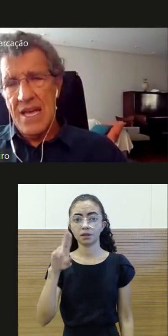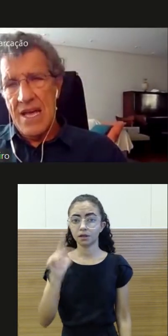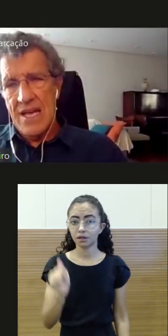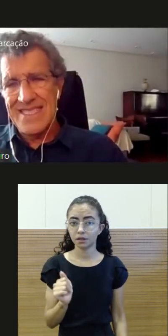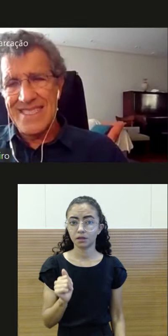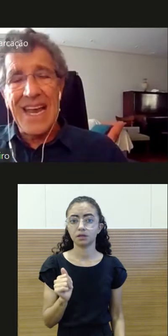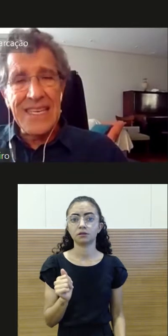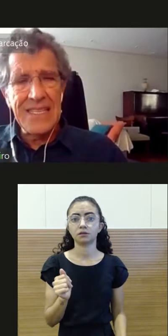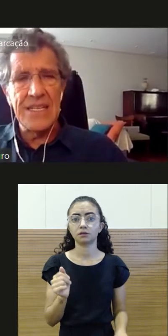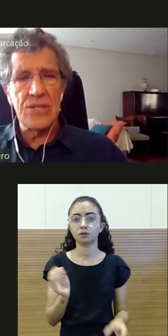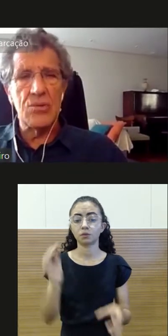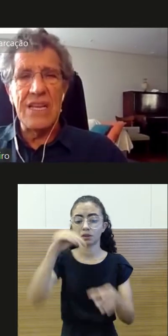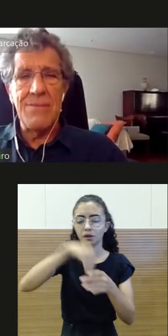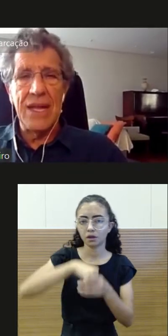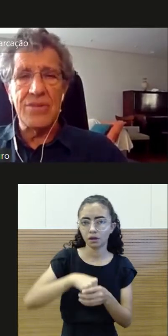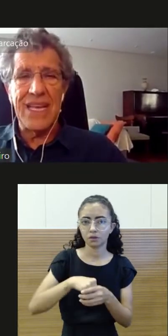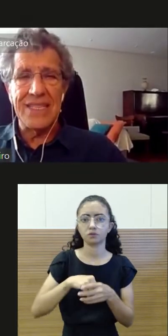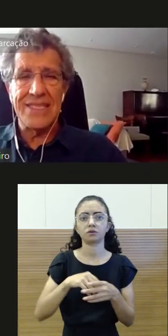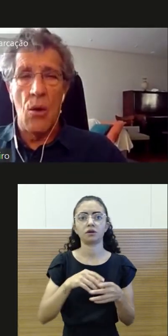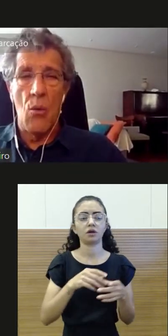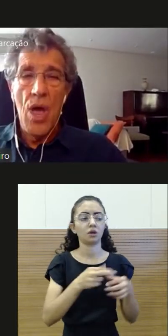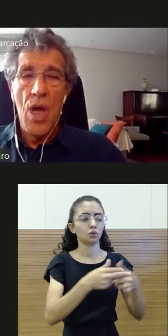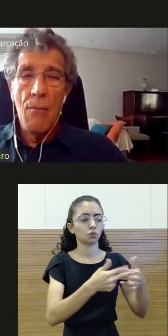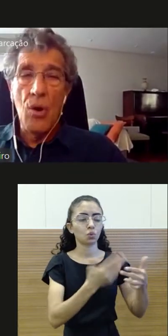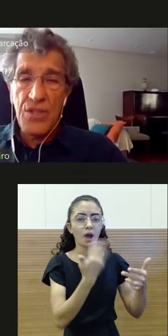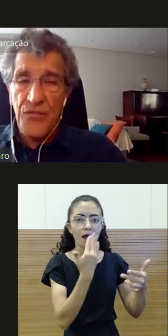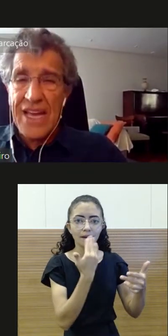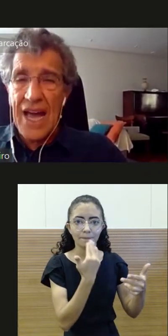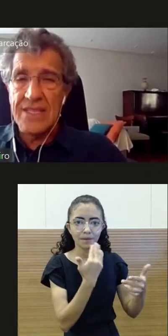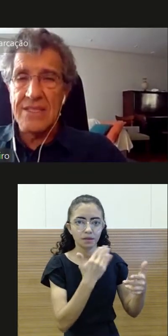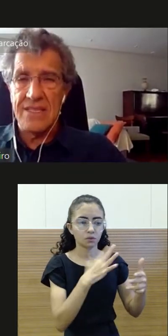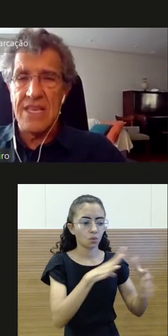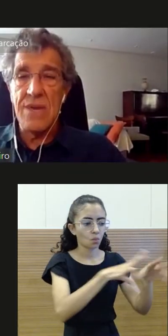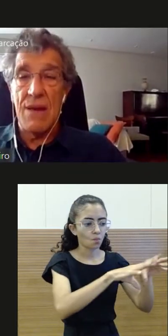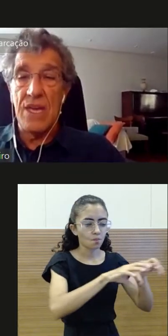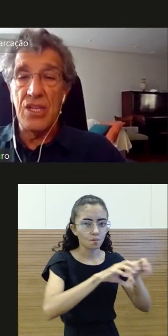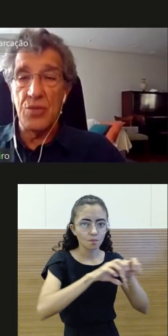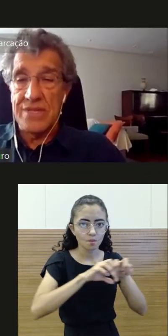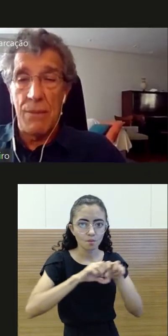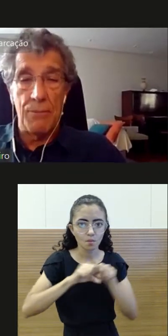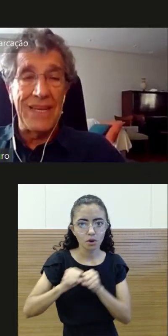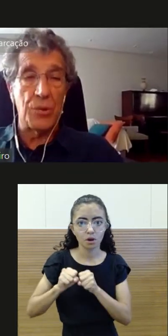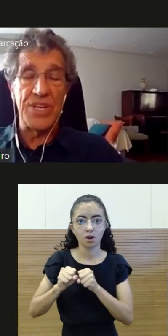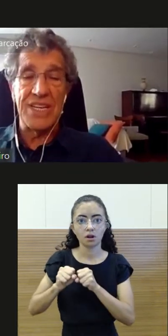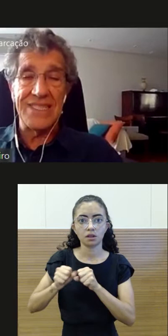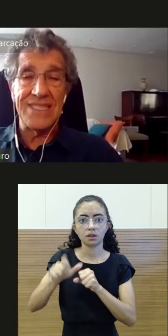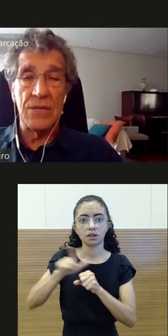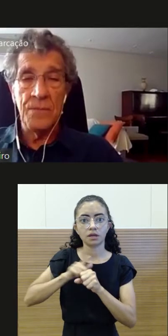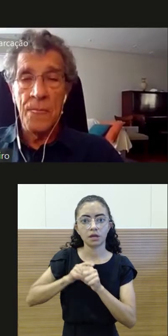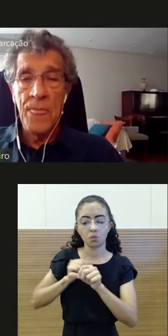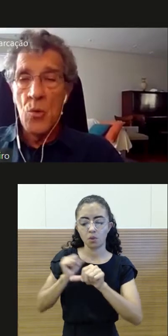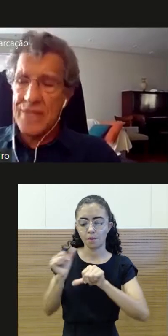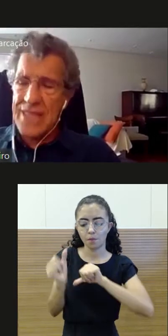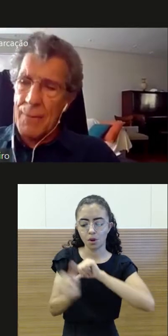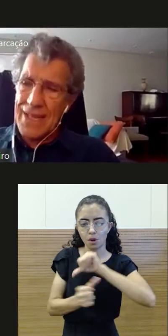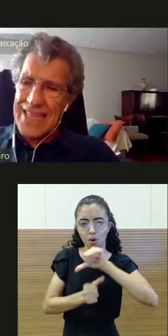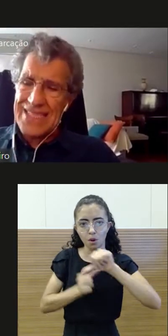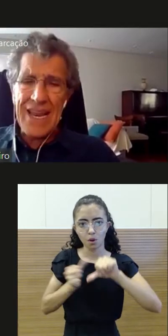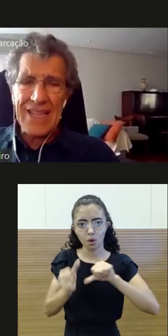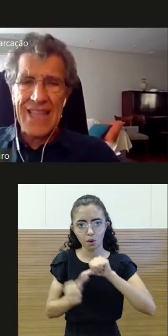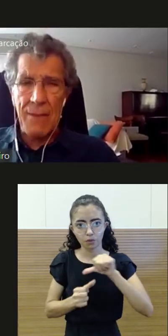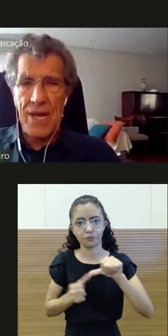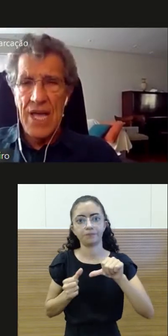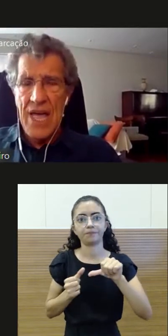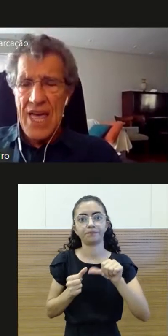those substances extracted from the foods, they are modified chemically